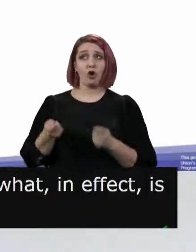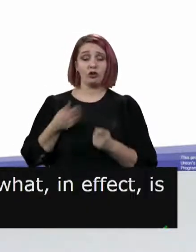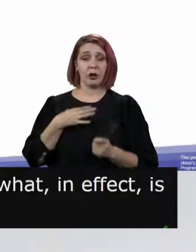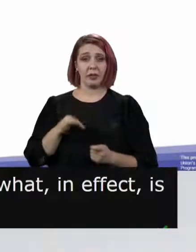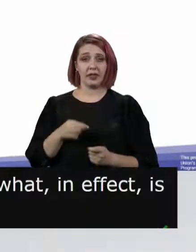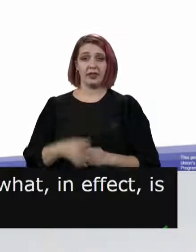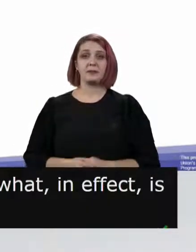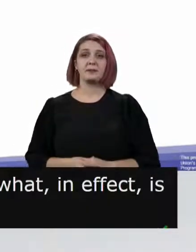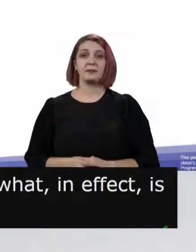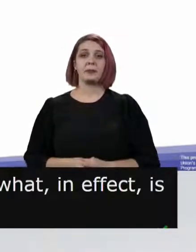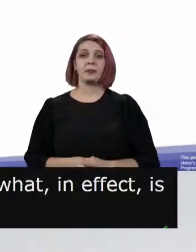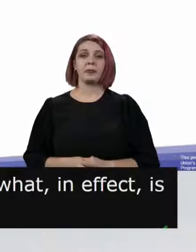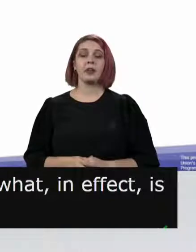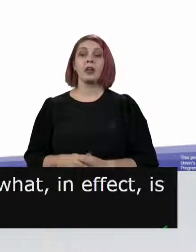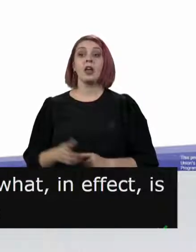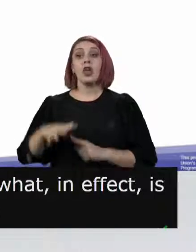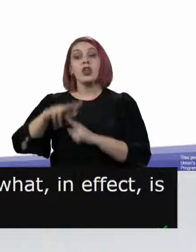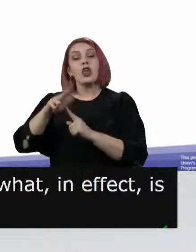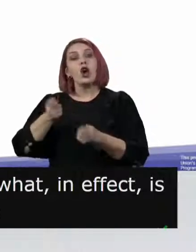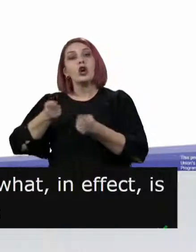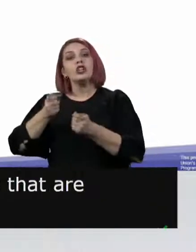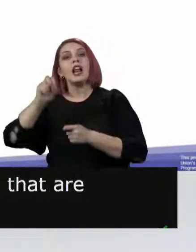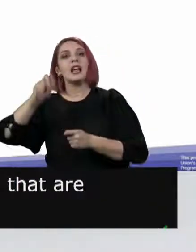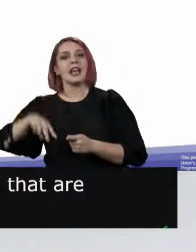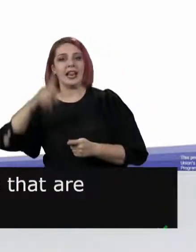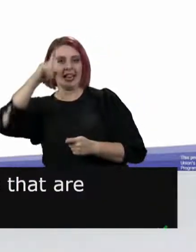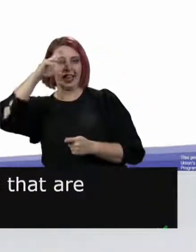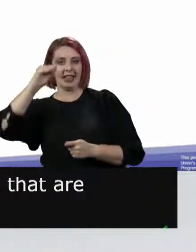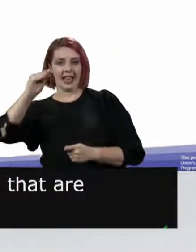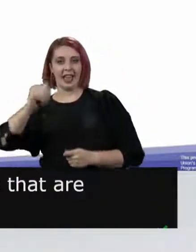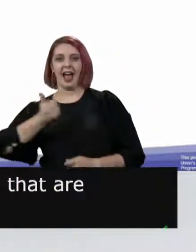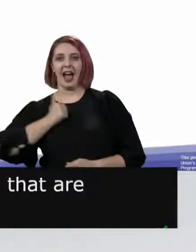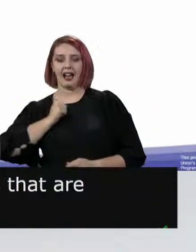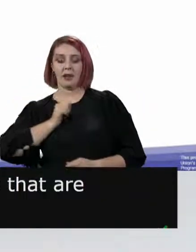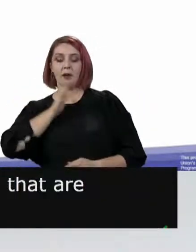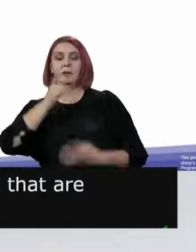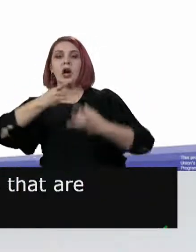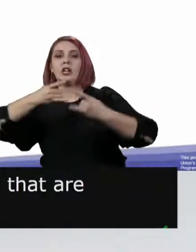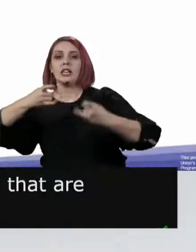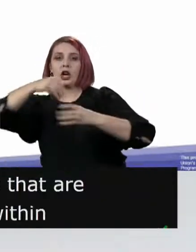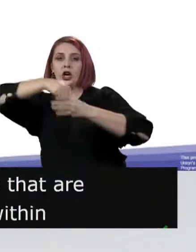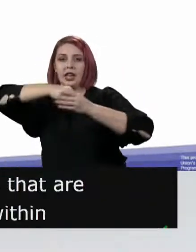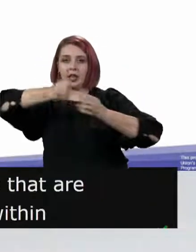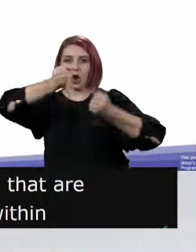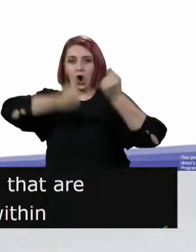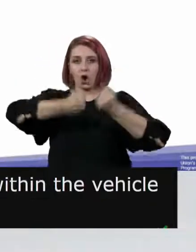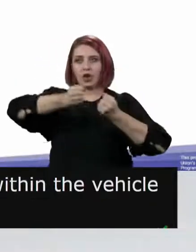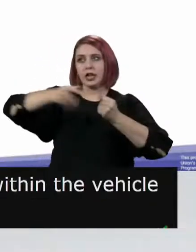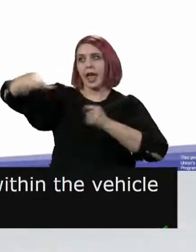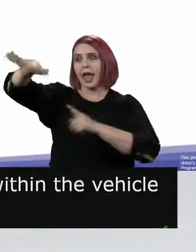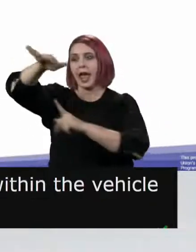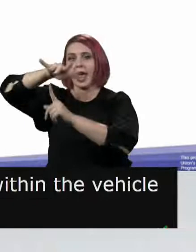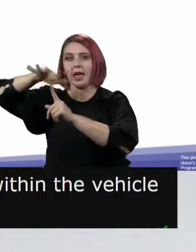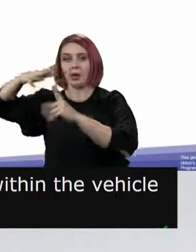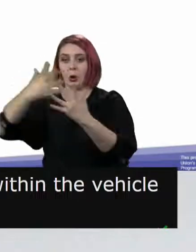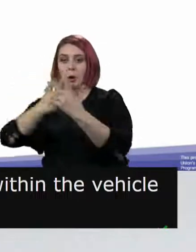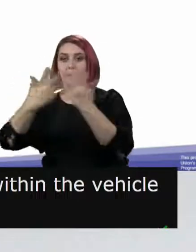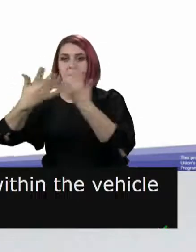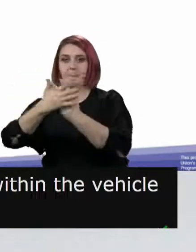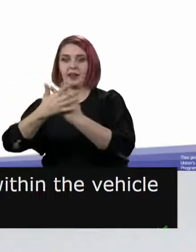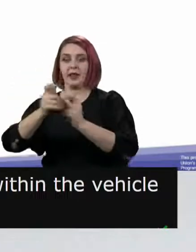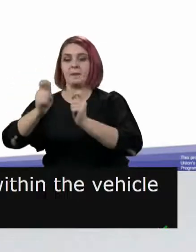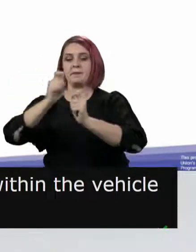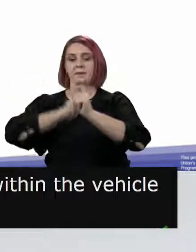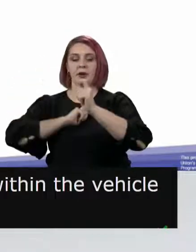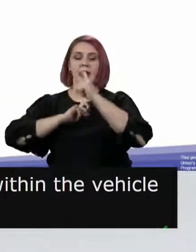artificial intelligence using sensors within the vehicle and within the environment. And when we pull that